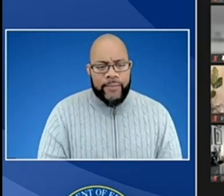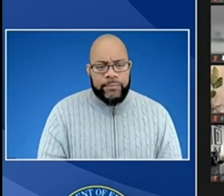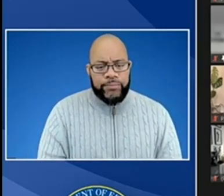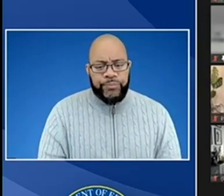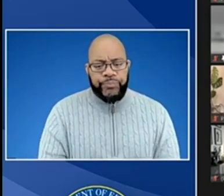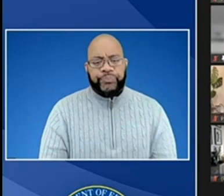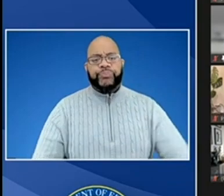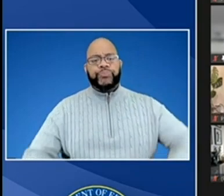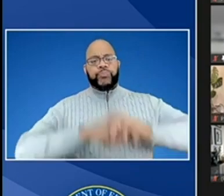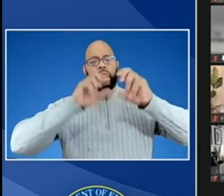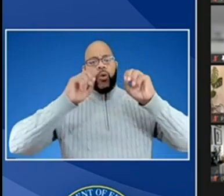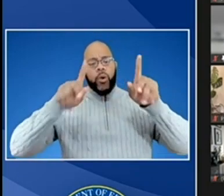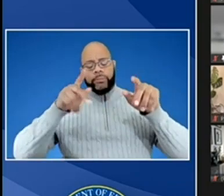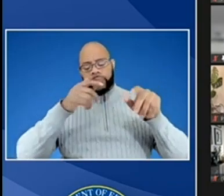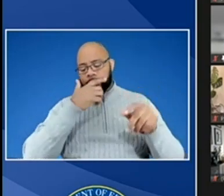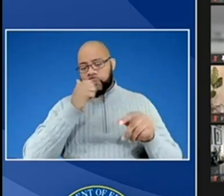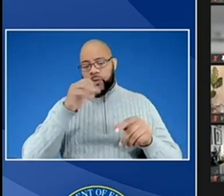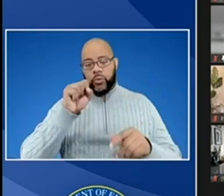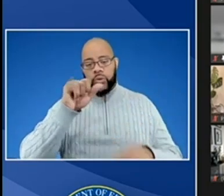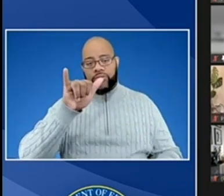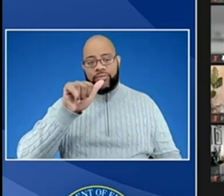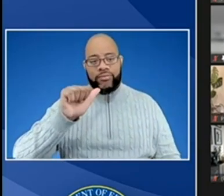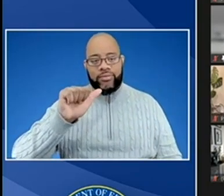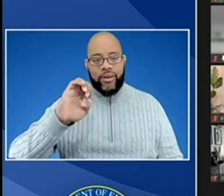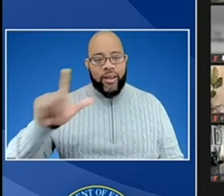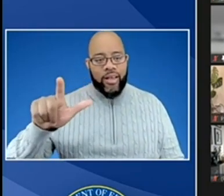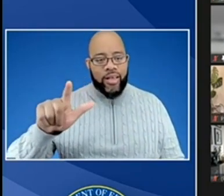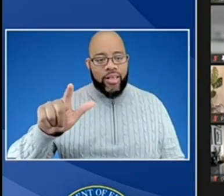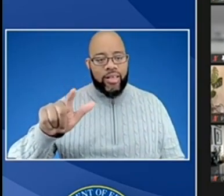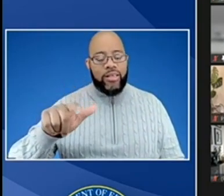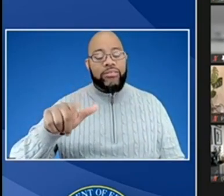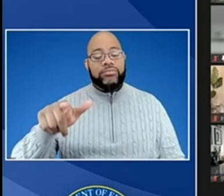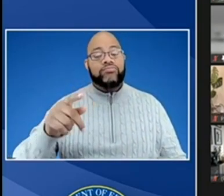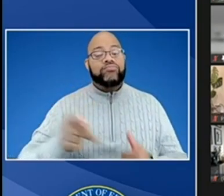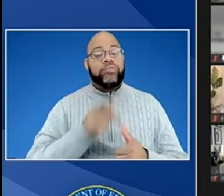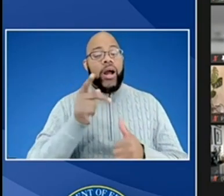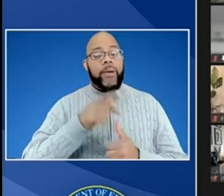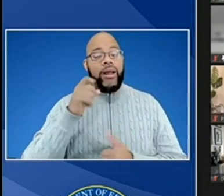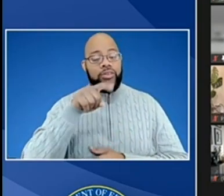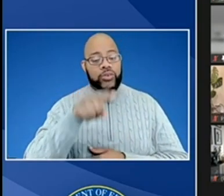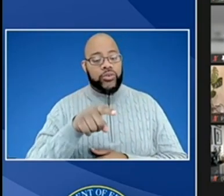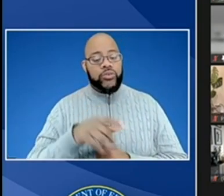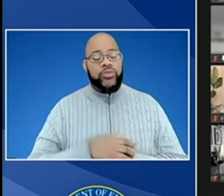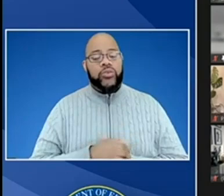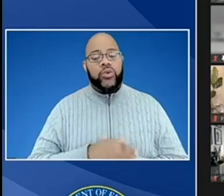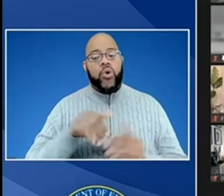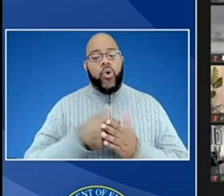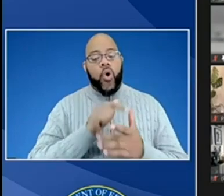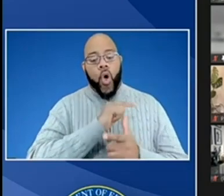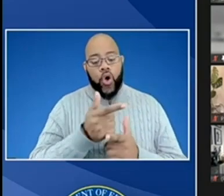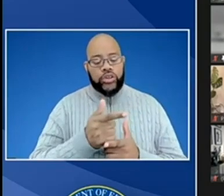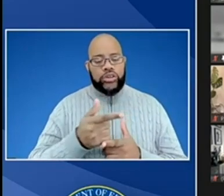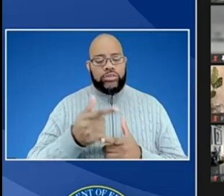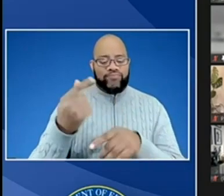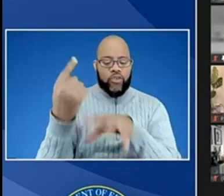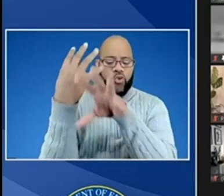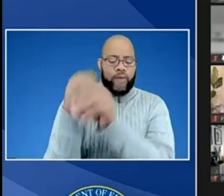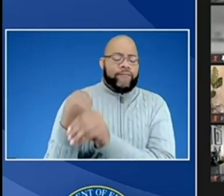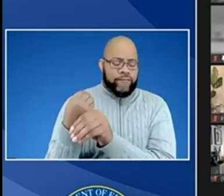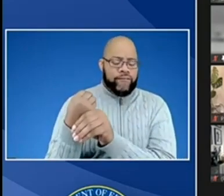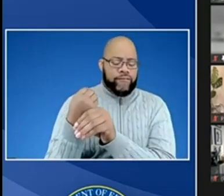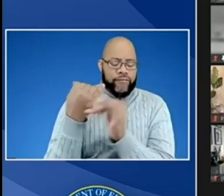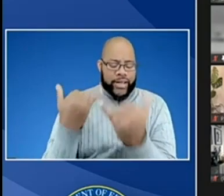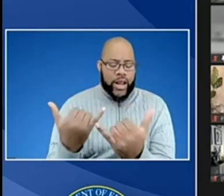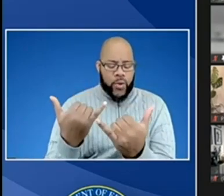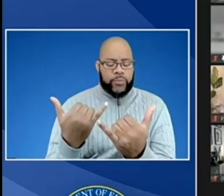Okay, so Yael is back as the primary. I'm going to ask all alternates to turn their cameras off at this